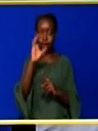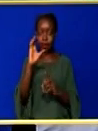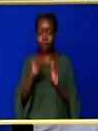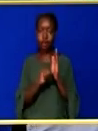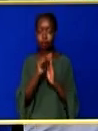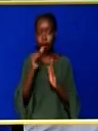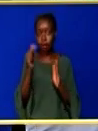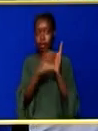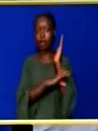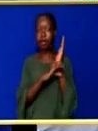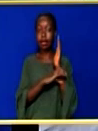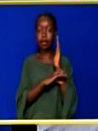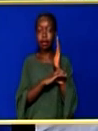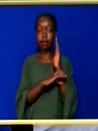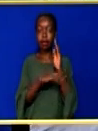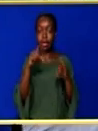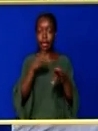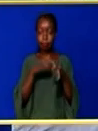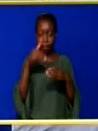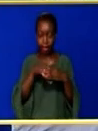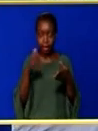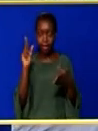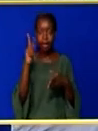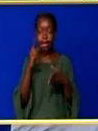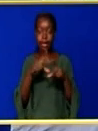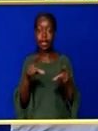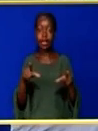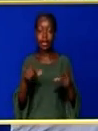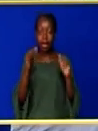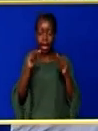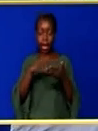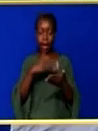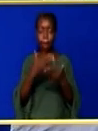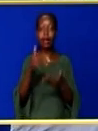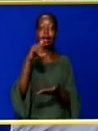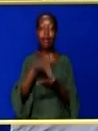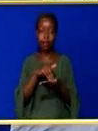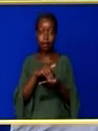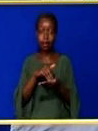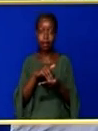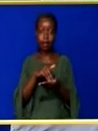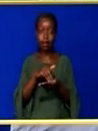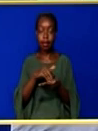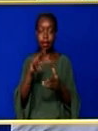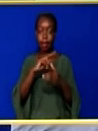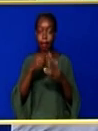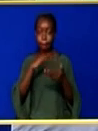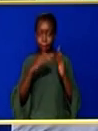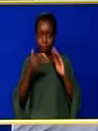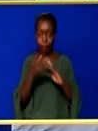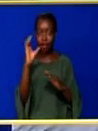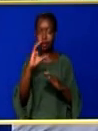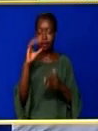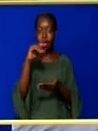country, once he or she is in the Kenyan territory, he can reapply to be reinstated as a meaning